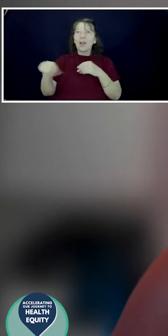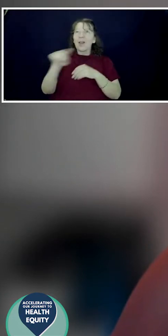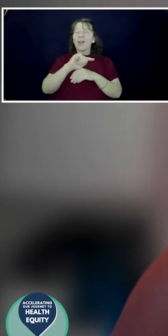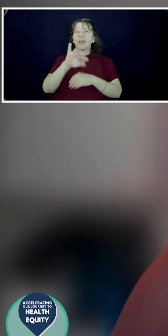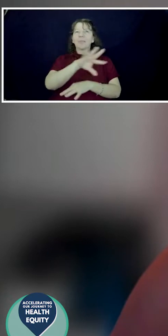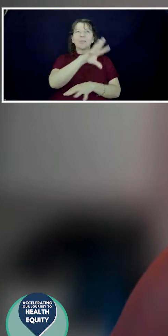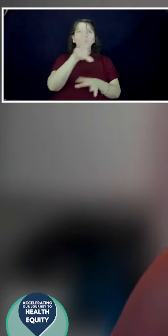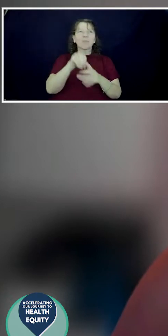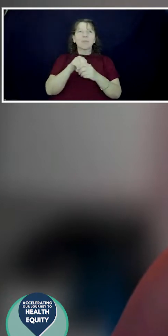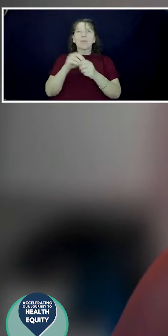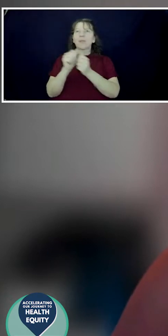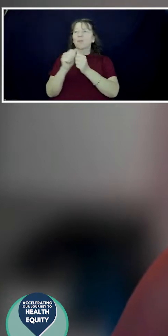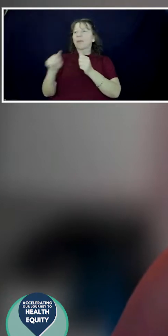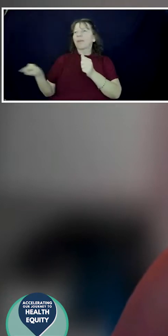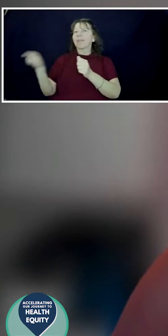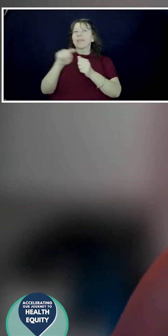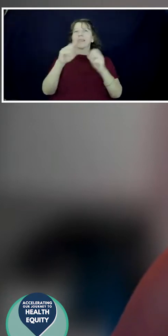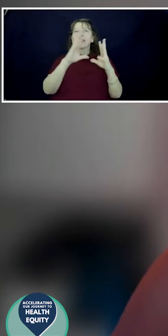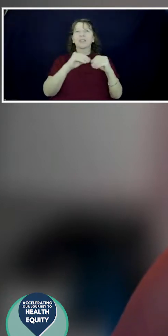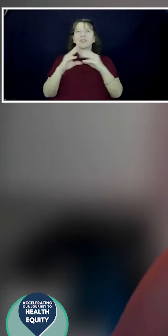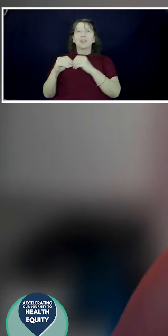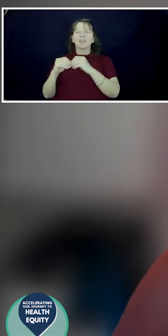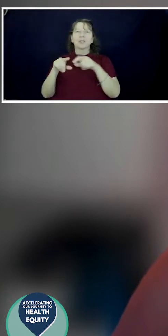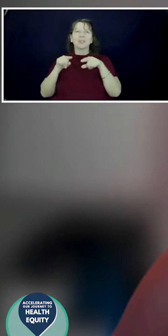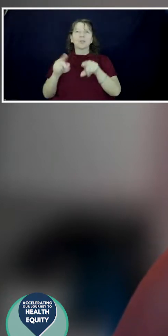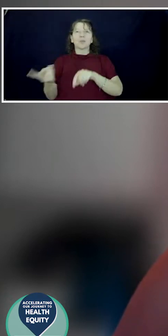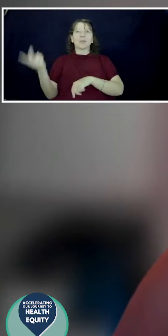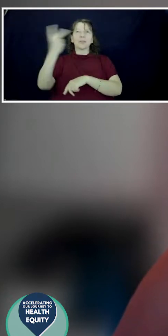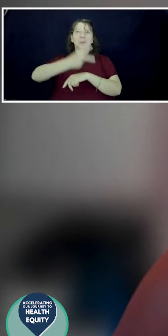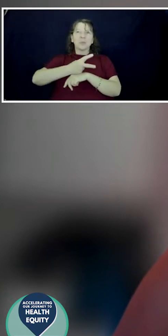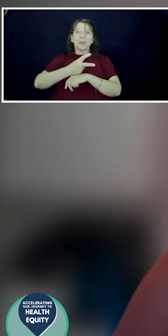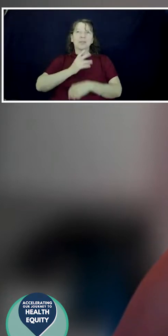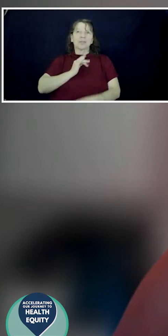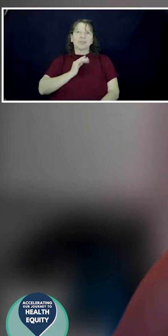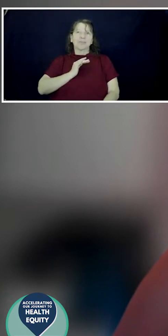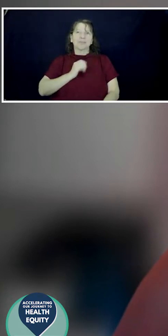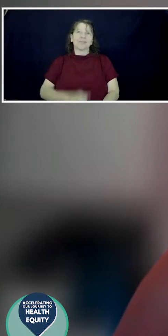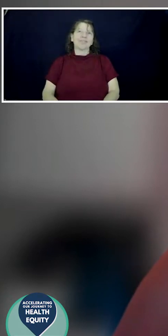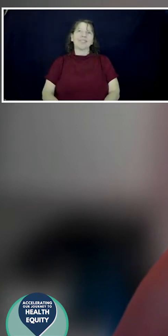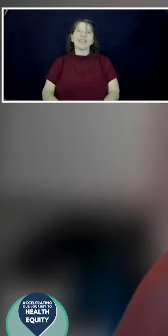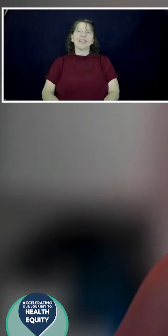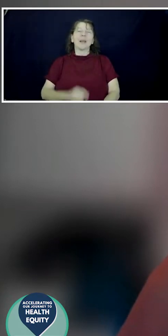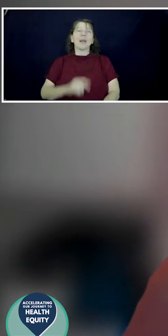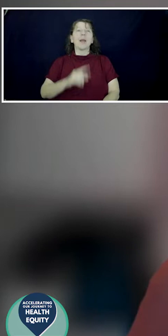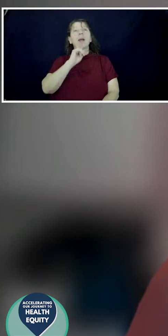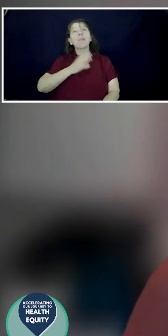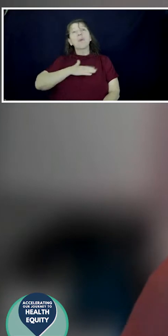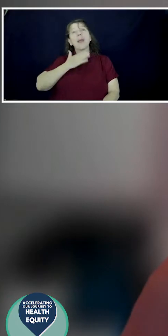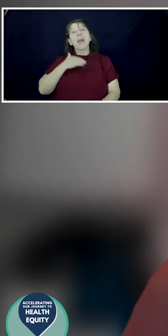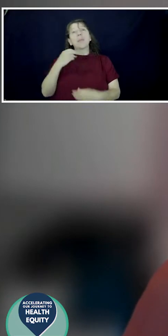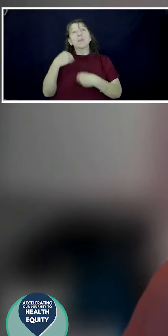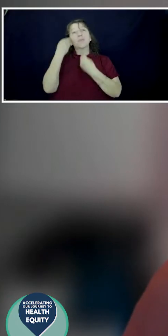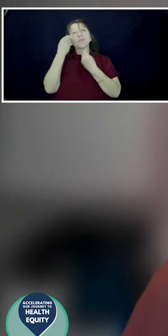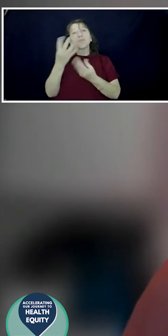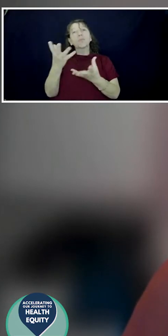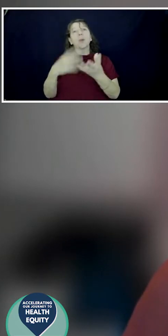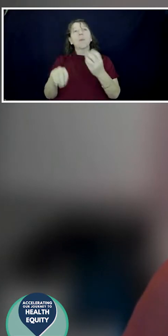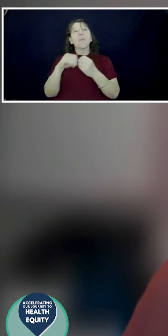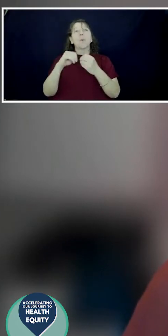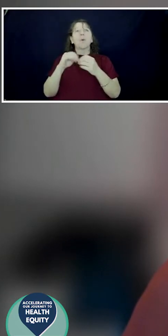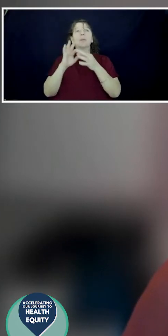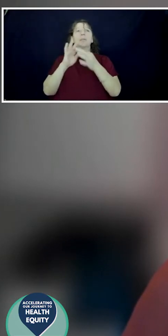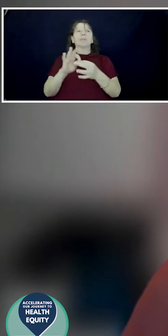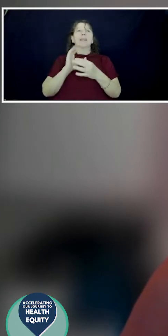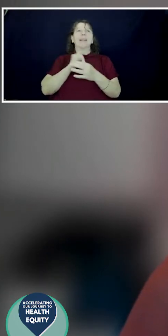the sessions throughout this two-day summit, and I am really happy to be able to share a little bit more about the Research and